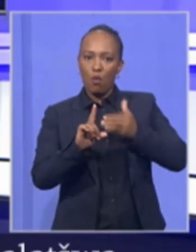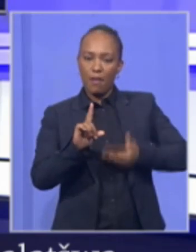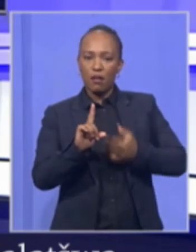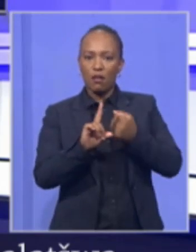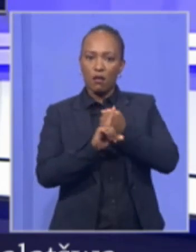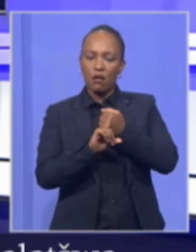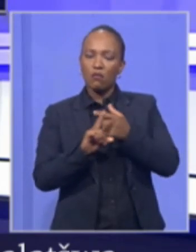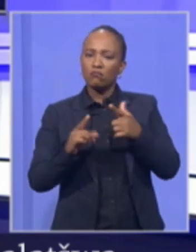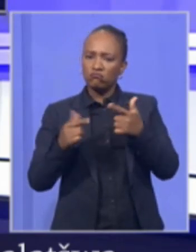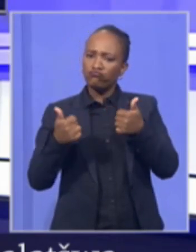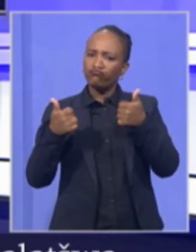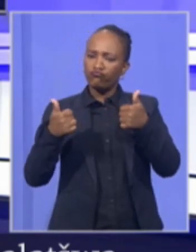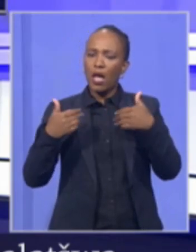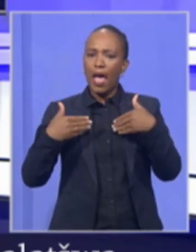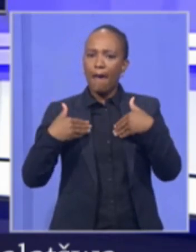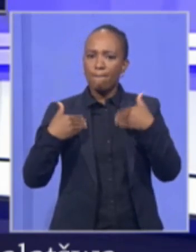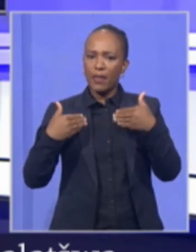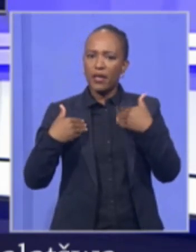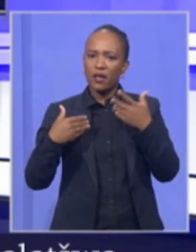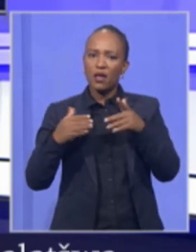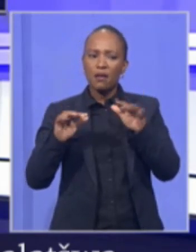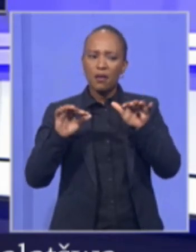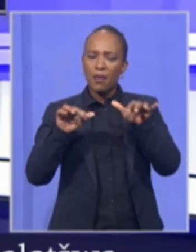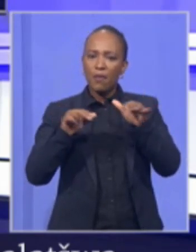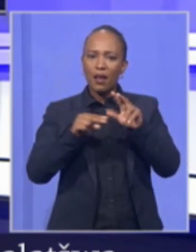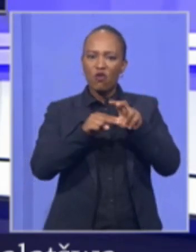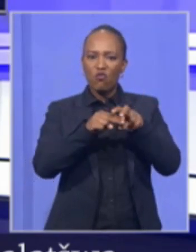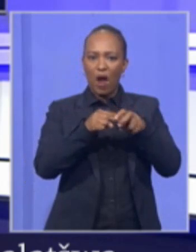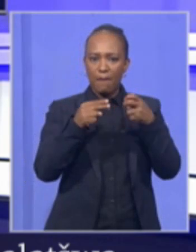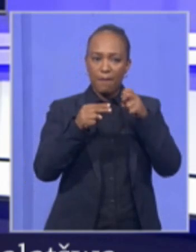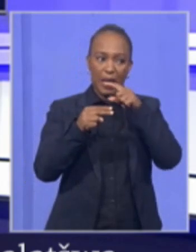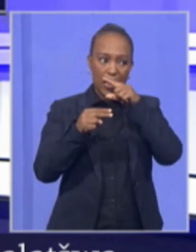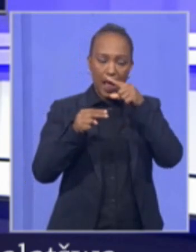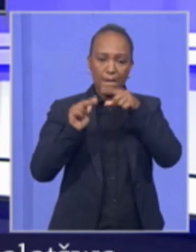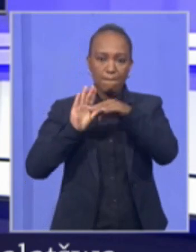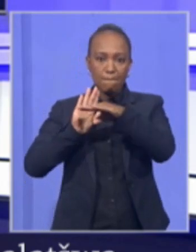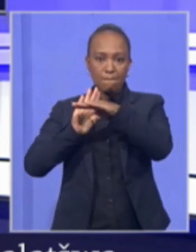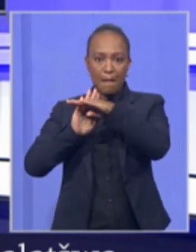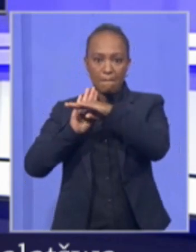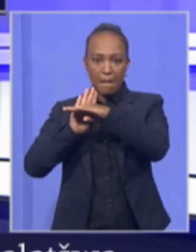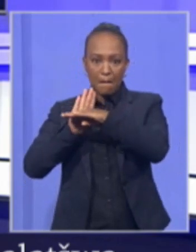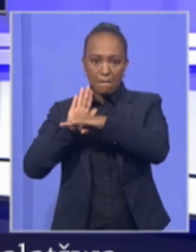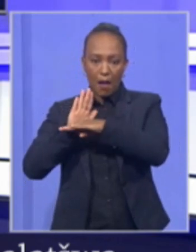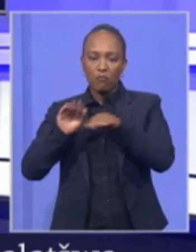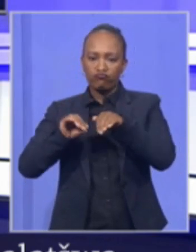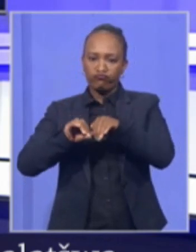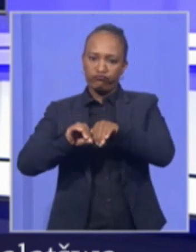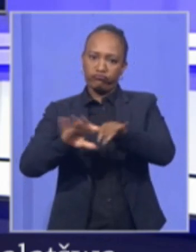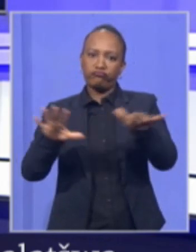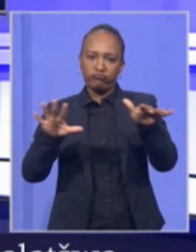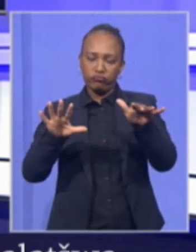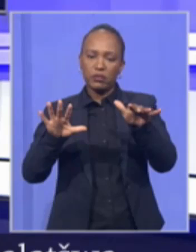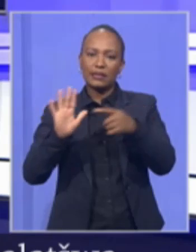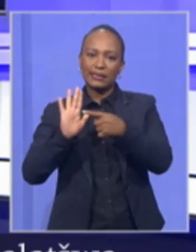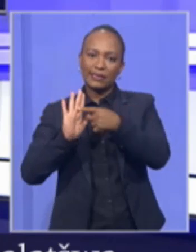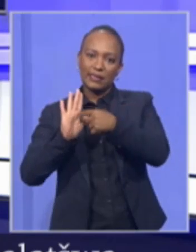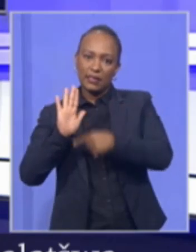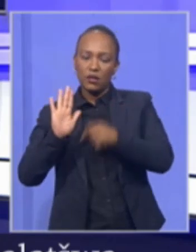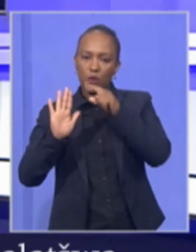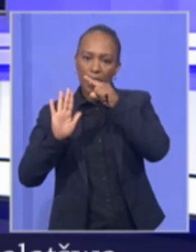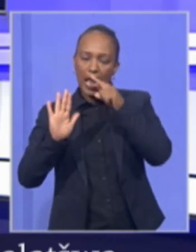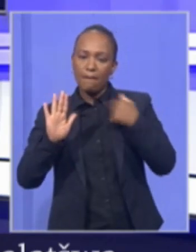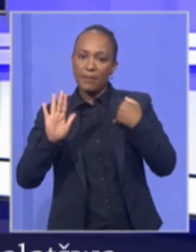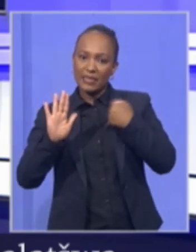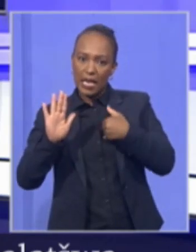sa go phatlalatša maina a ba bonwa melato ya tša thobalano. Phatlalatšong yeo e tla ba le tshedimošo yeo e akaretšago maina le difane